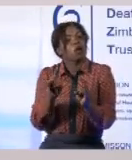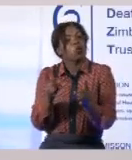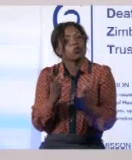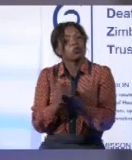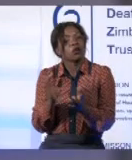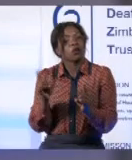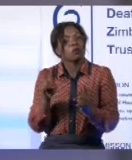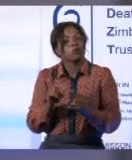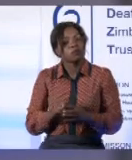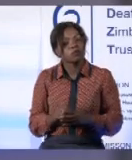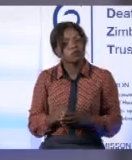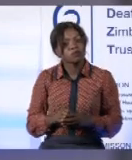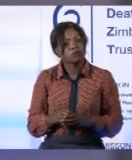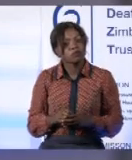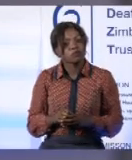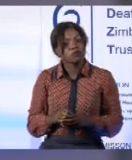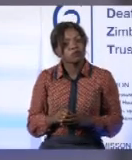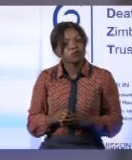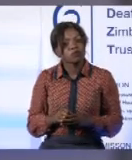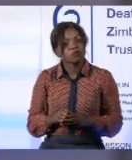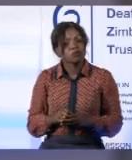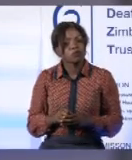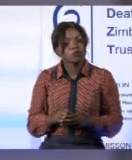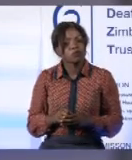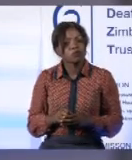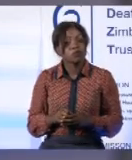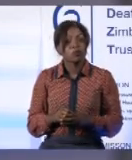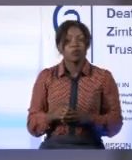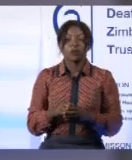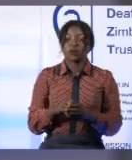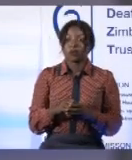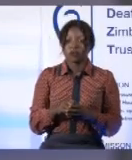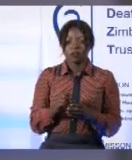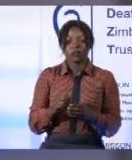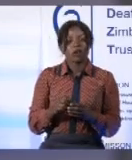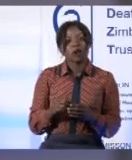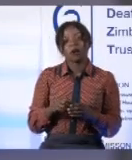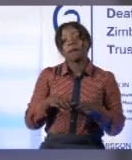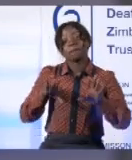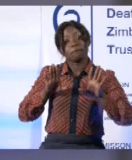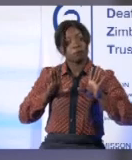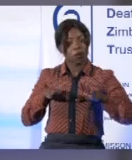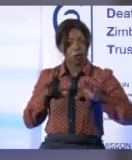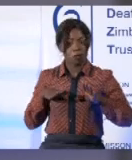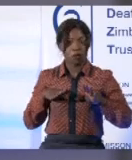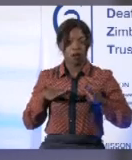me into sex work, it was a situation at home whereby my mother died and